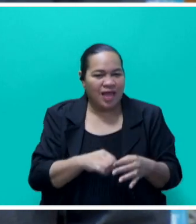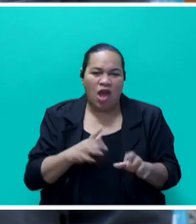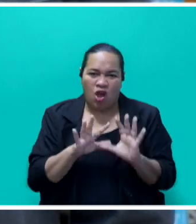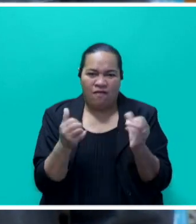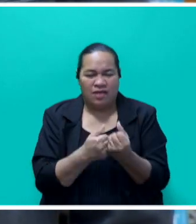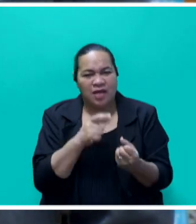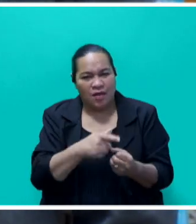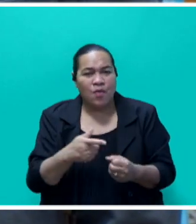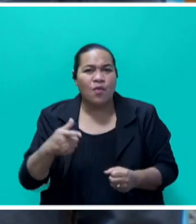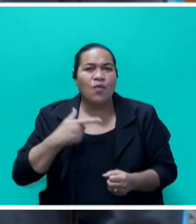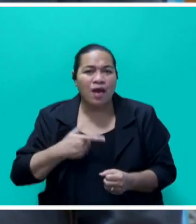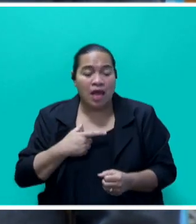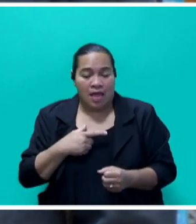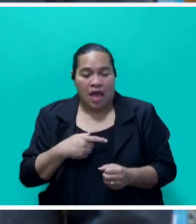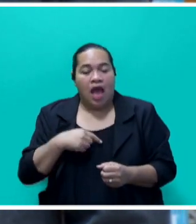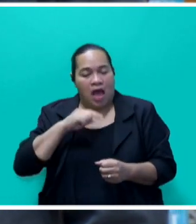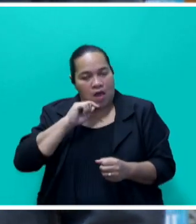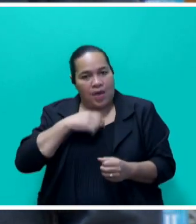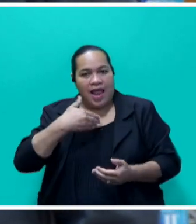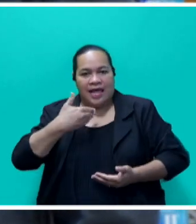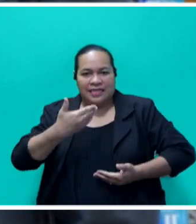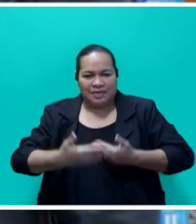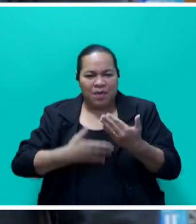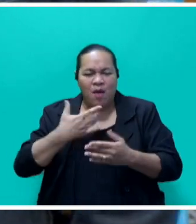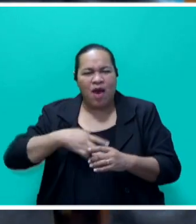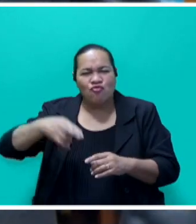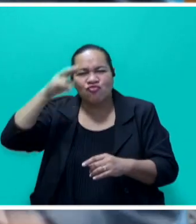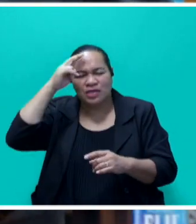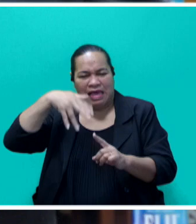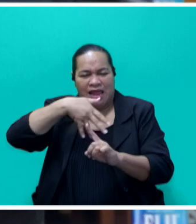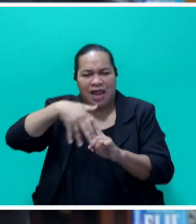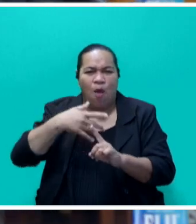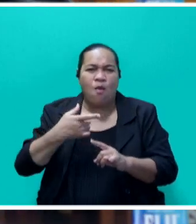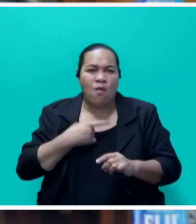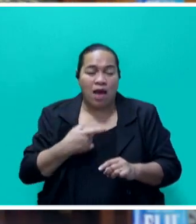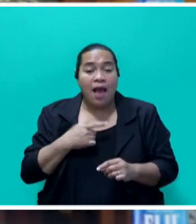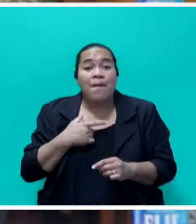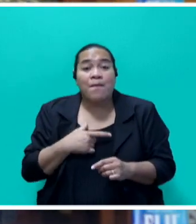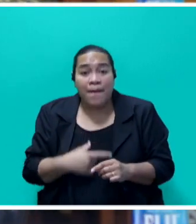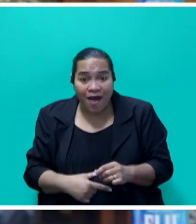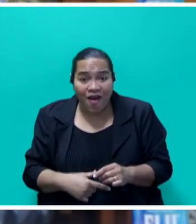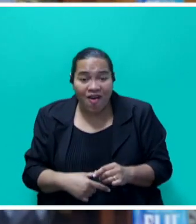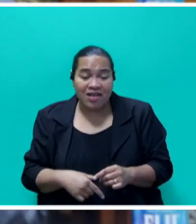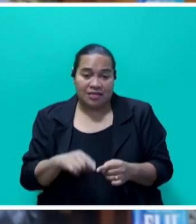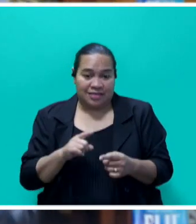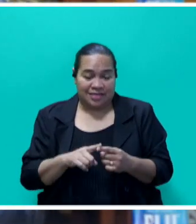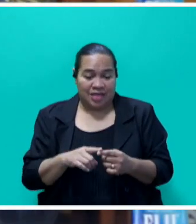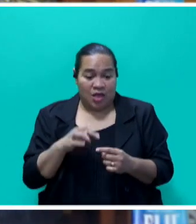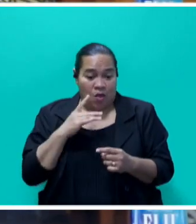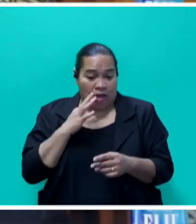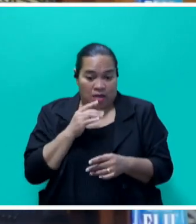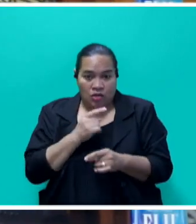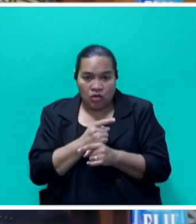Particularly, Mr. Speaker, sir, I will explain the logic behind it. It's simply because when we deal